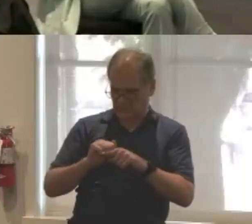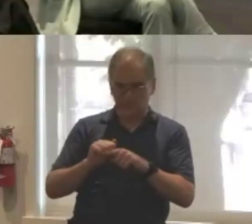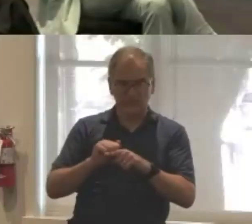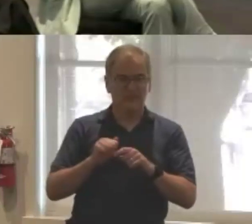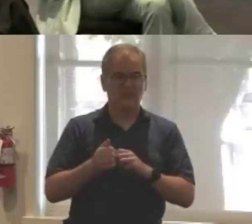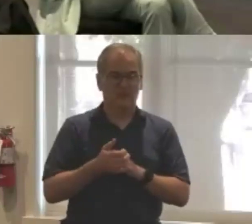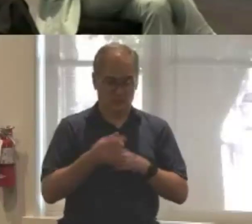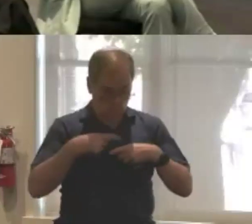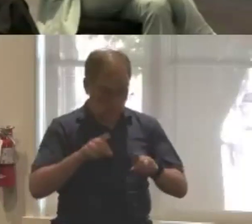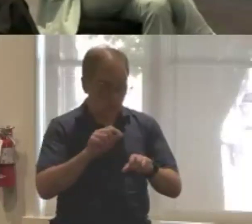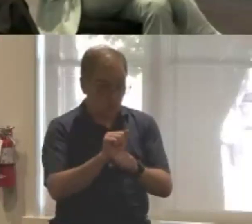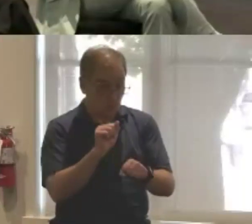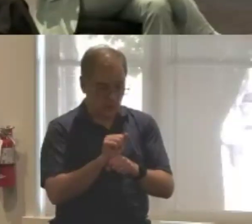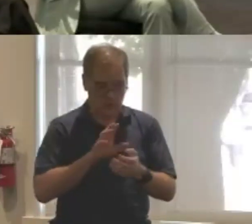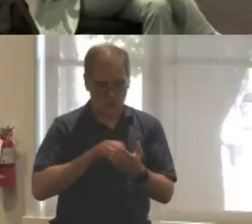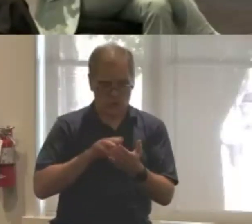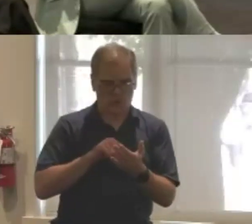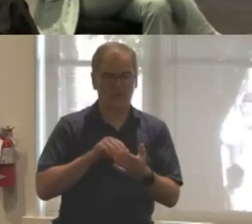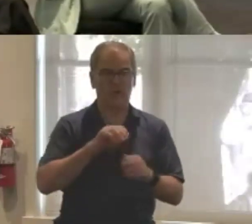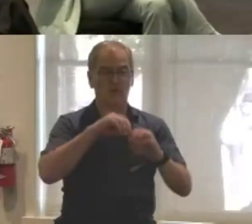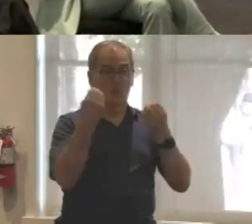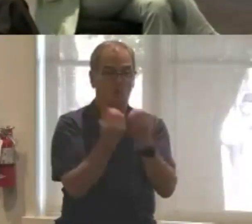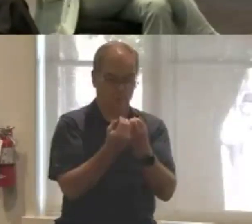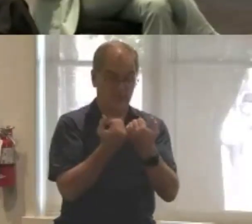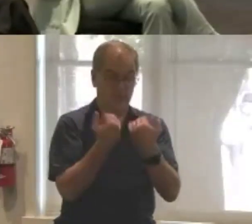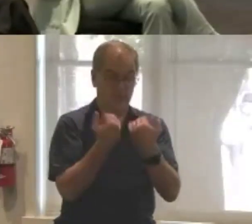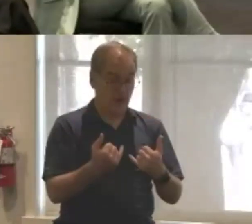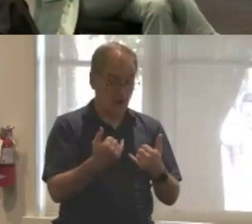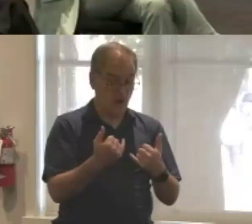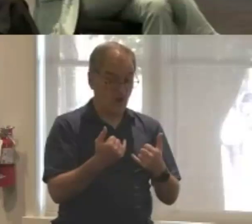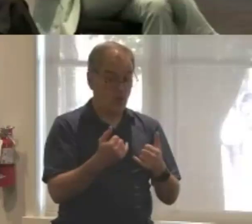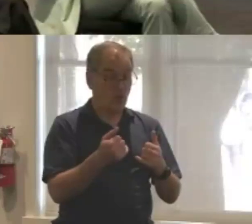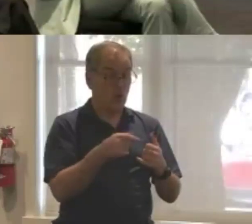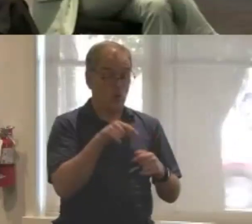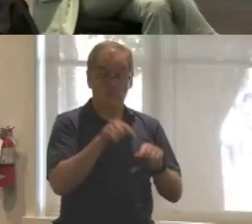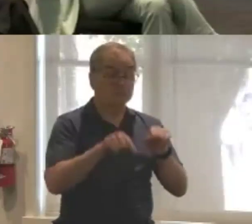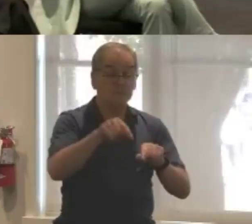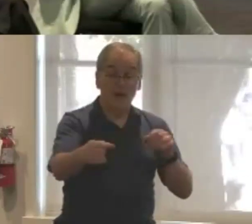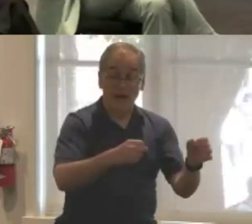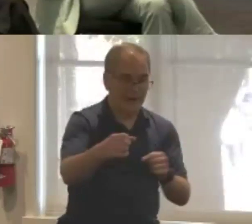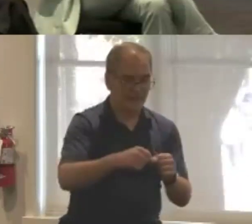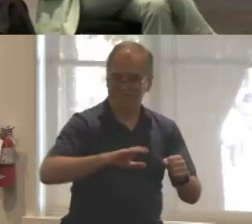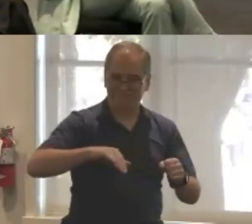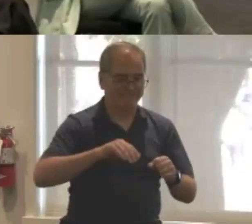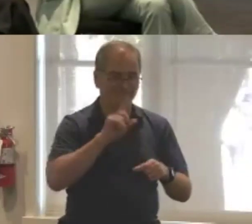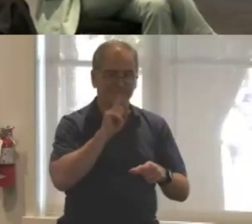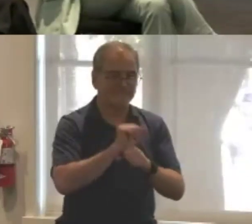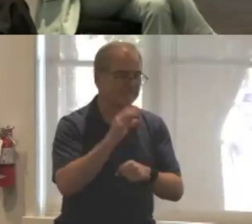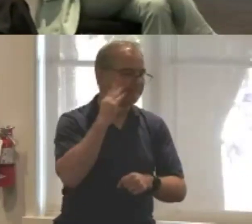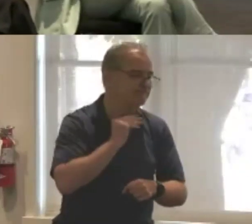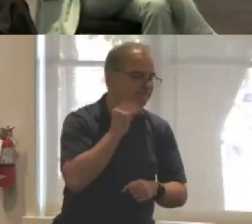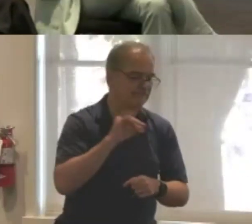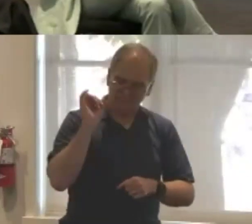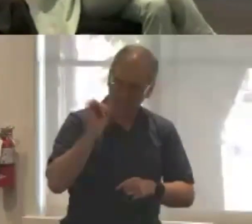the organizations taking on the responsibility of this professional development. So you're being trauma-informed in